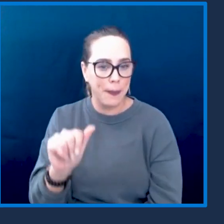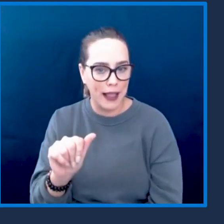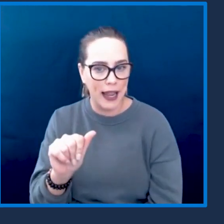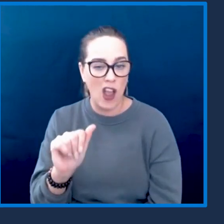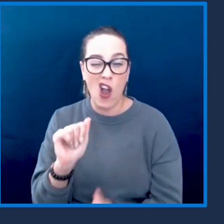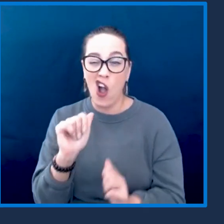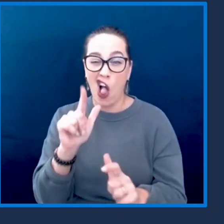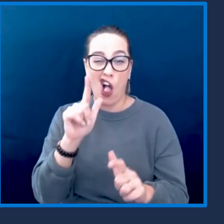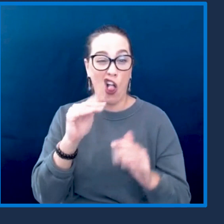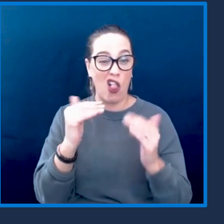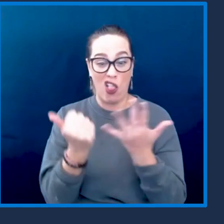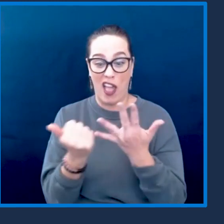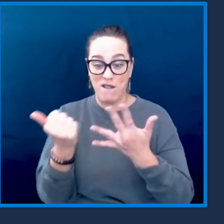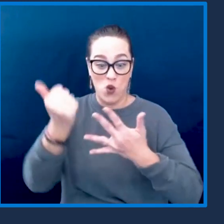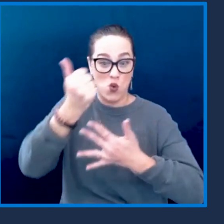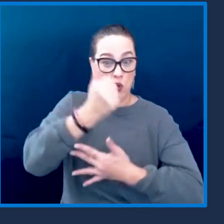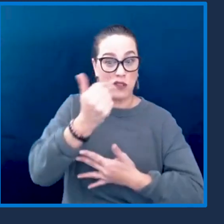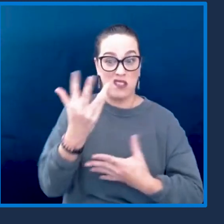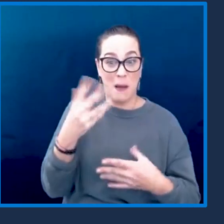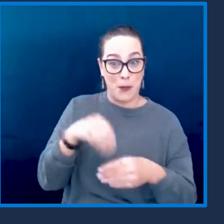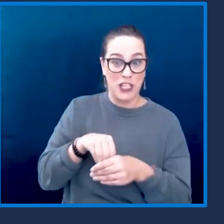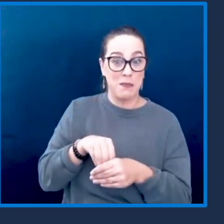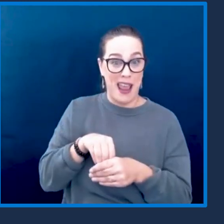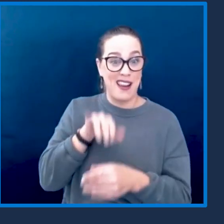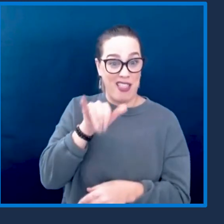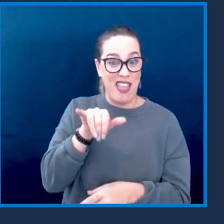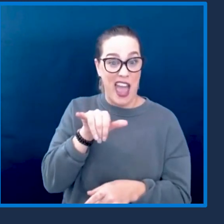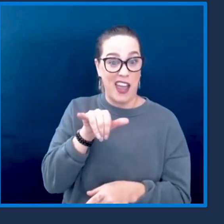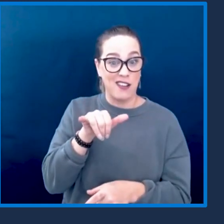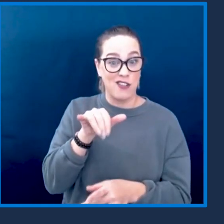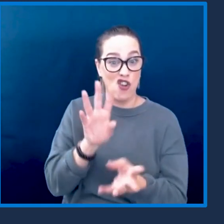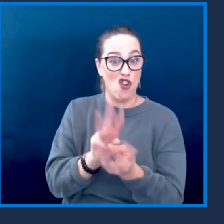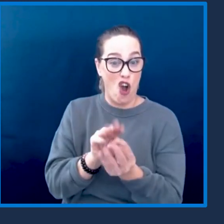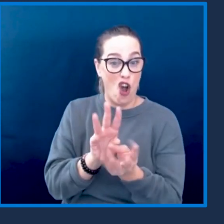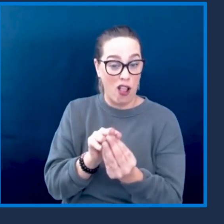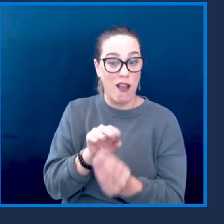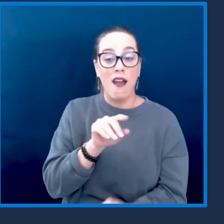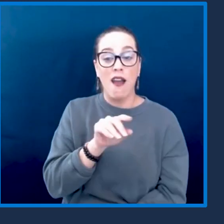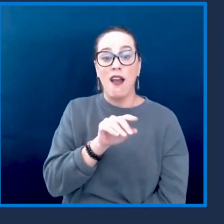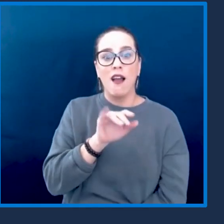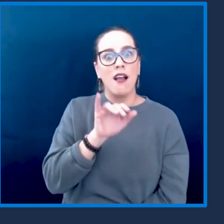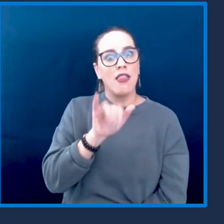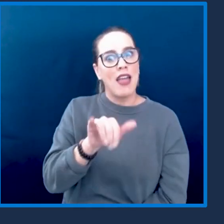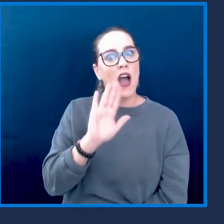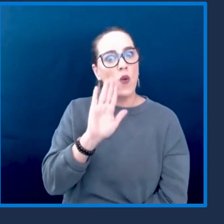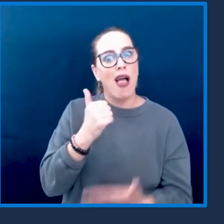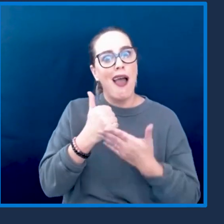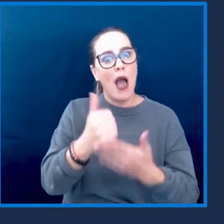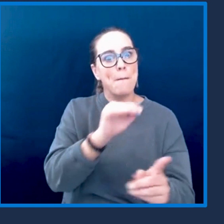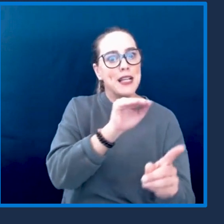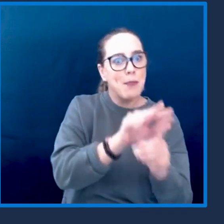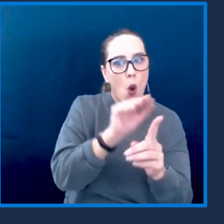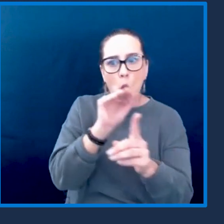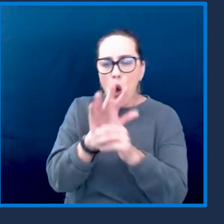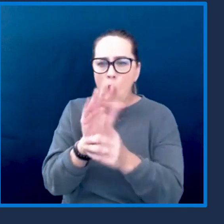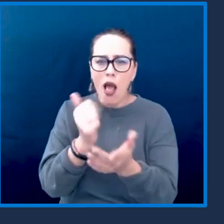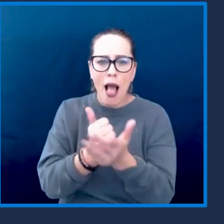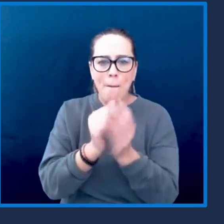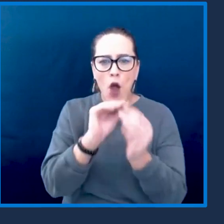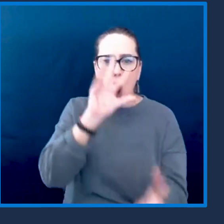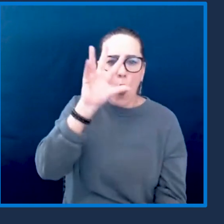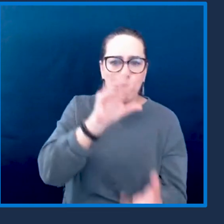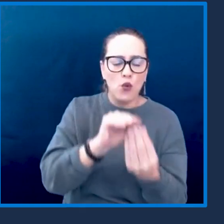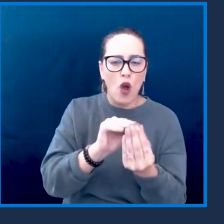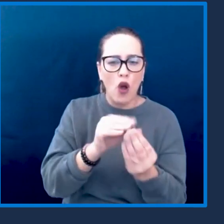is good opportunity to grow and to get exposure. So it's helpful for our careers as well. But it also includes